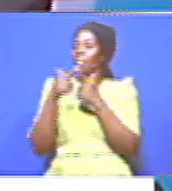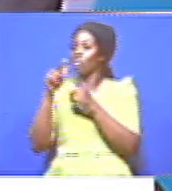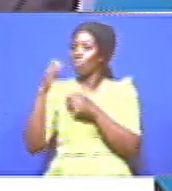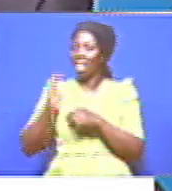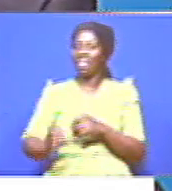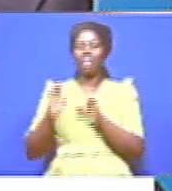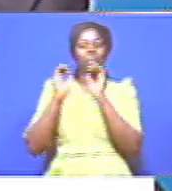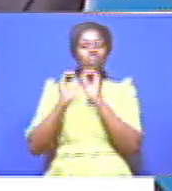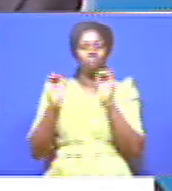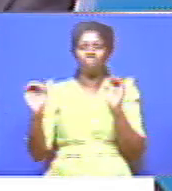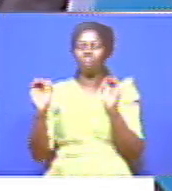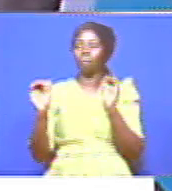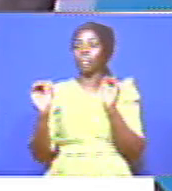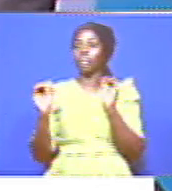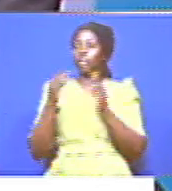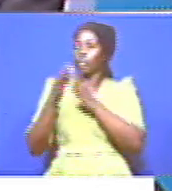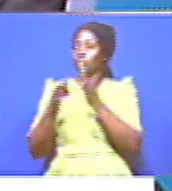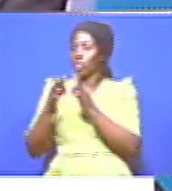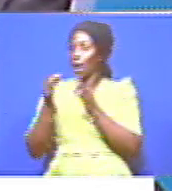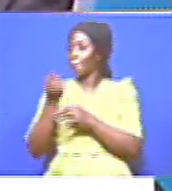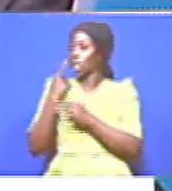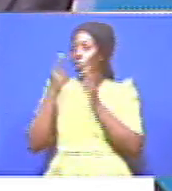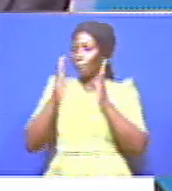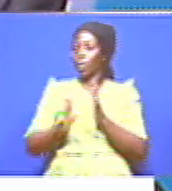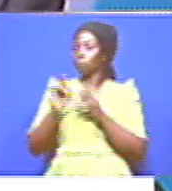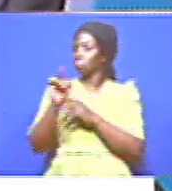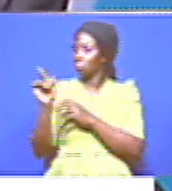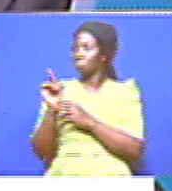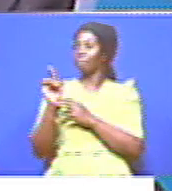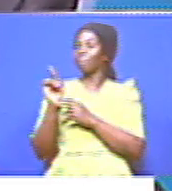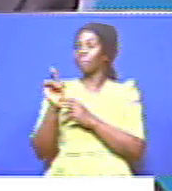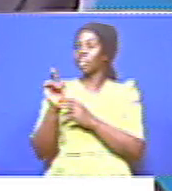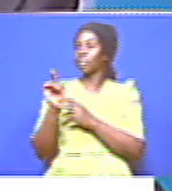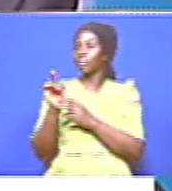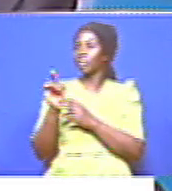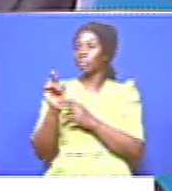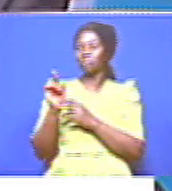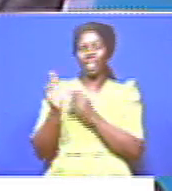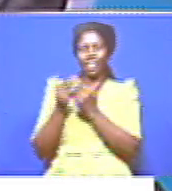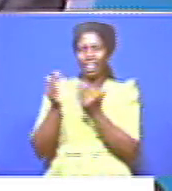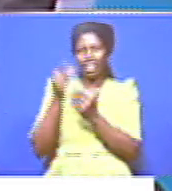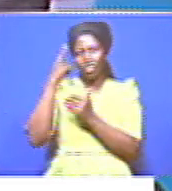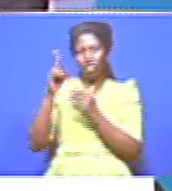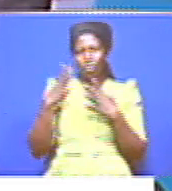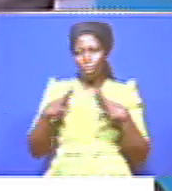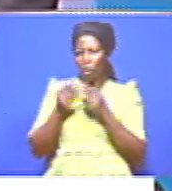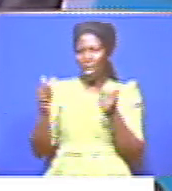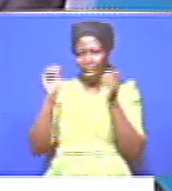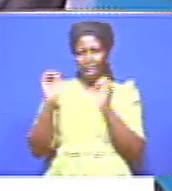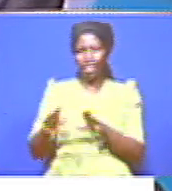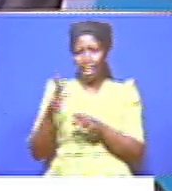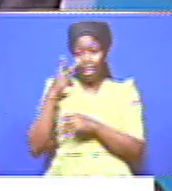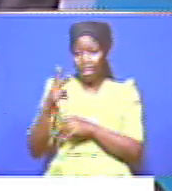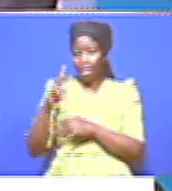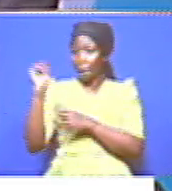mm-hmm. worse than somebody who's corrupt. Mm-hmm. If you're a medical person mm-hmm. and you are really not taking the people the way they expected. Mm-hmm. I was seeing just the head of